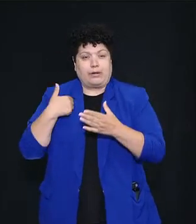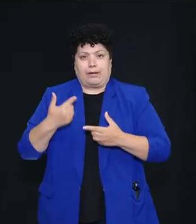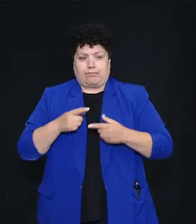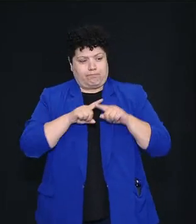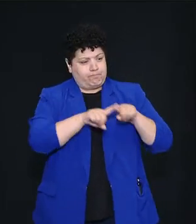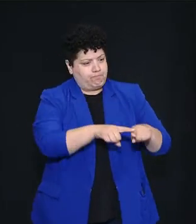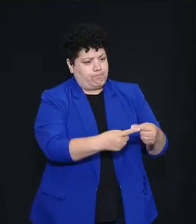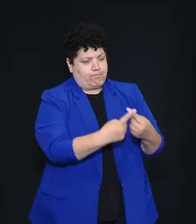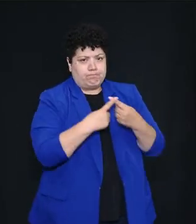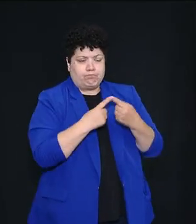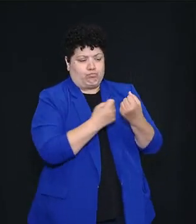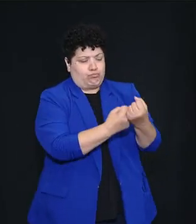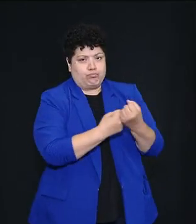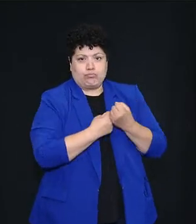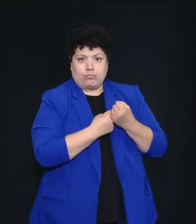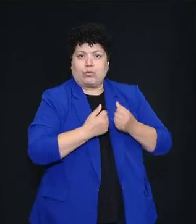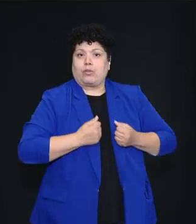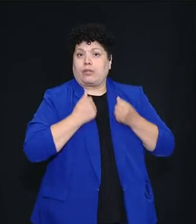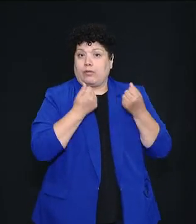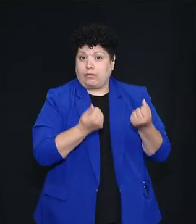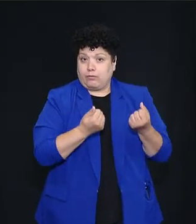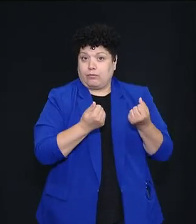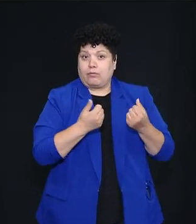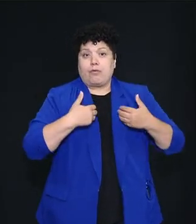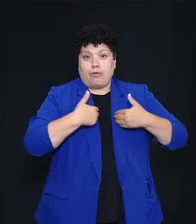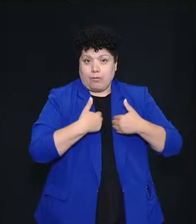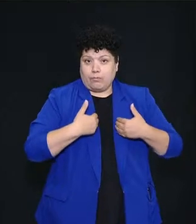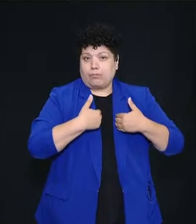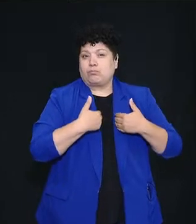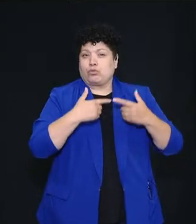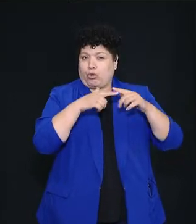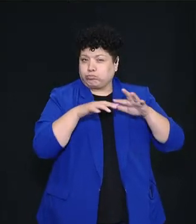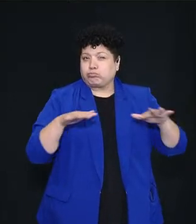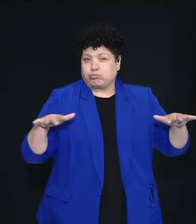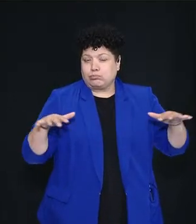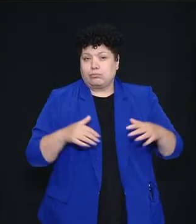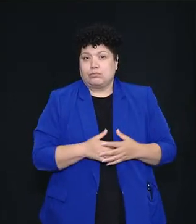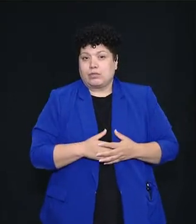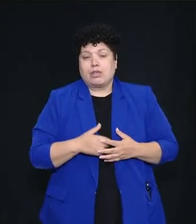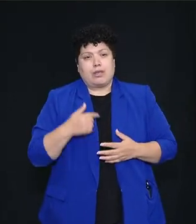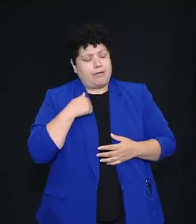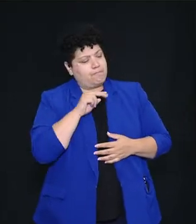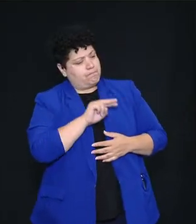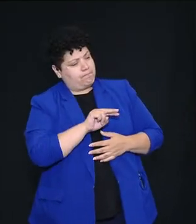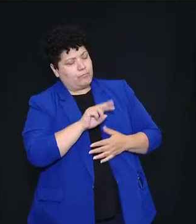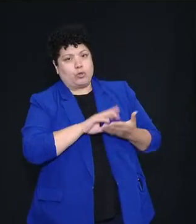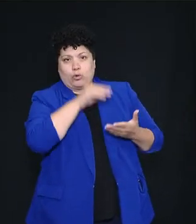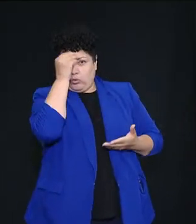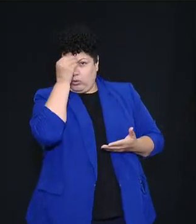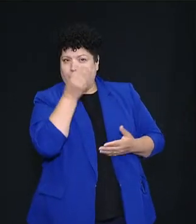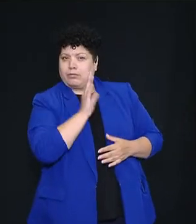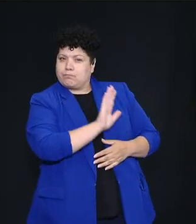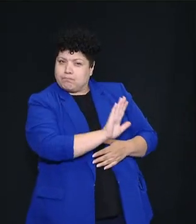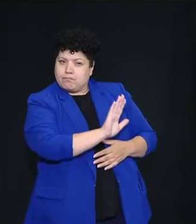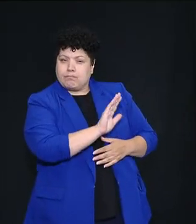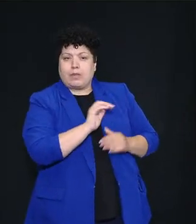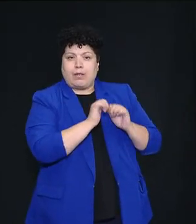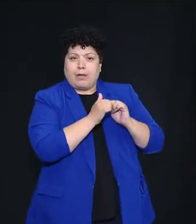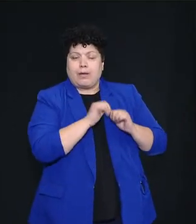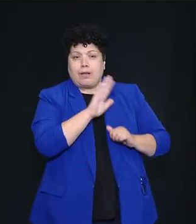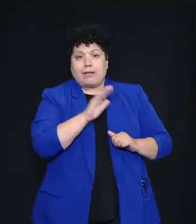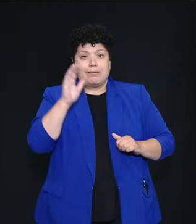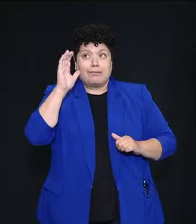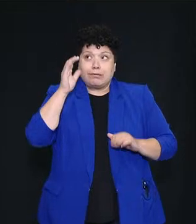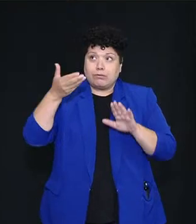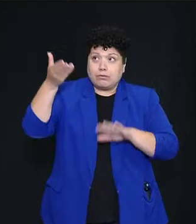with other living creatures. We can learn much from this ability to listen attentively to God, to persons, and